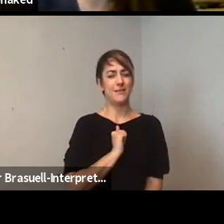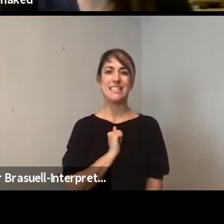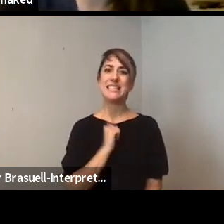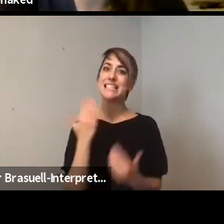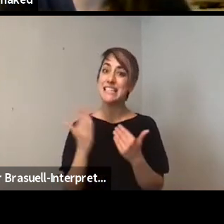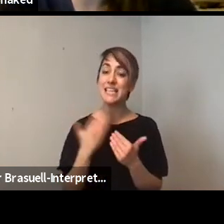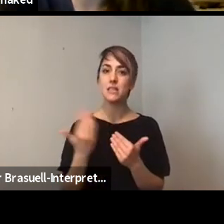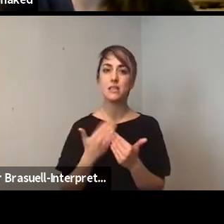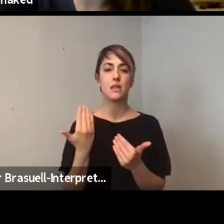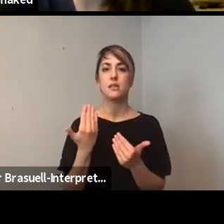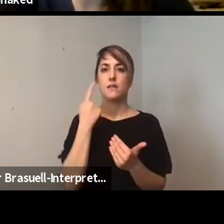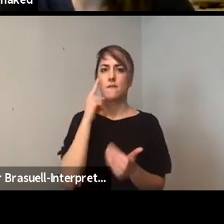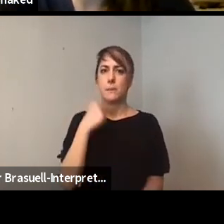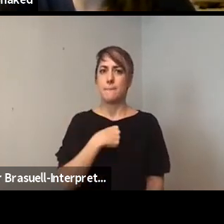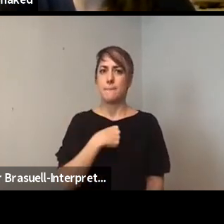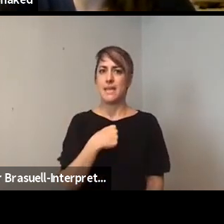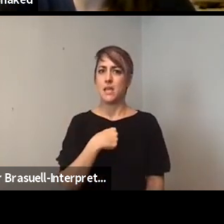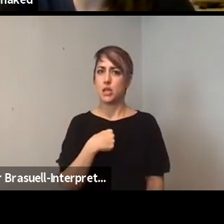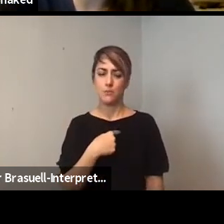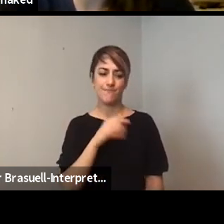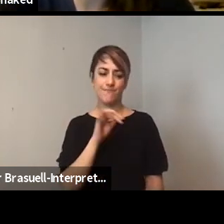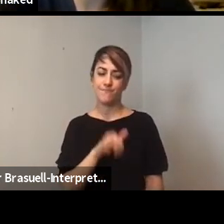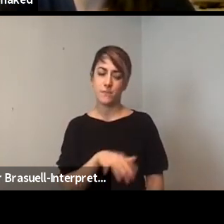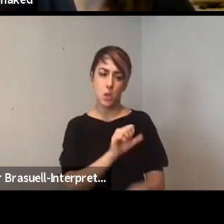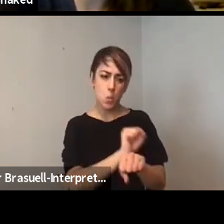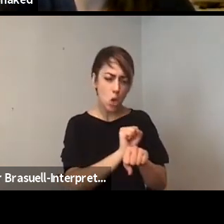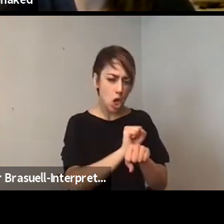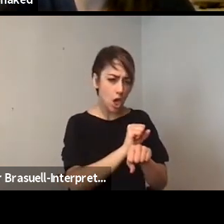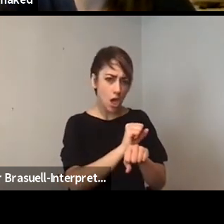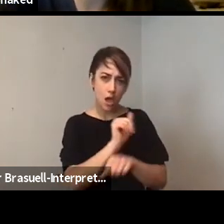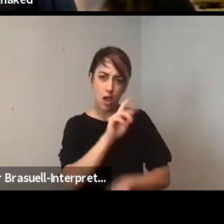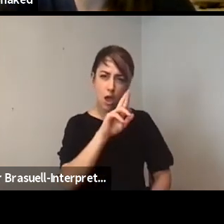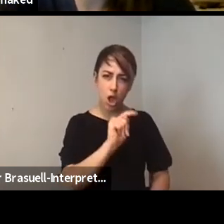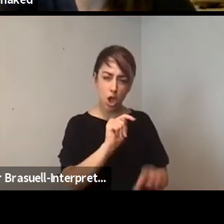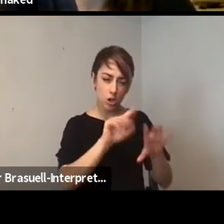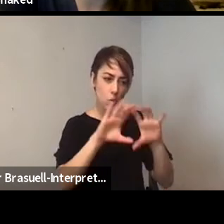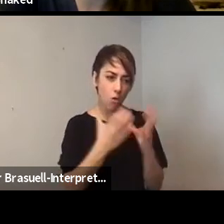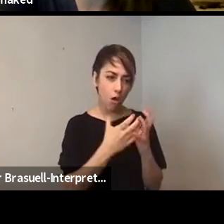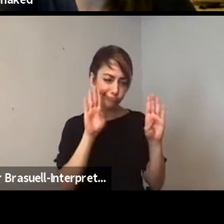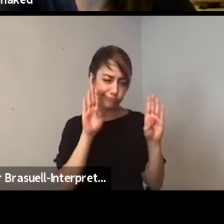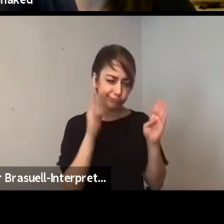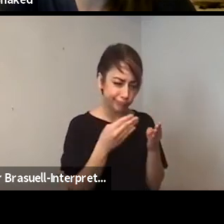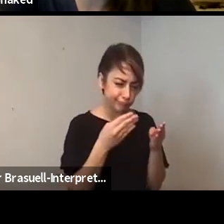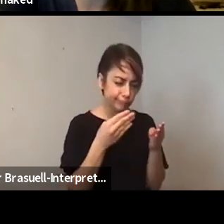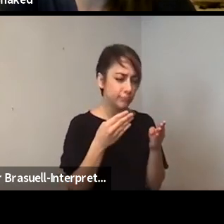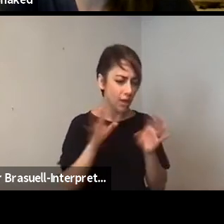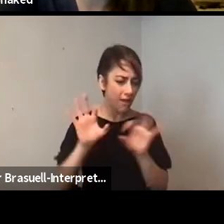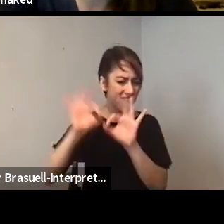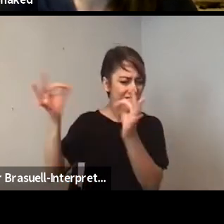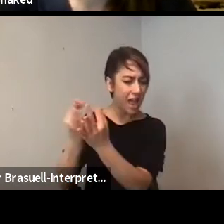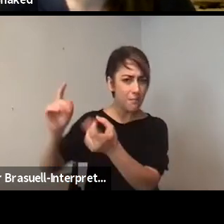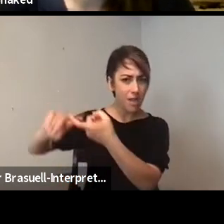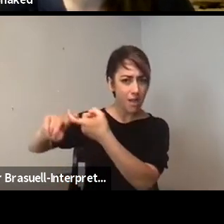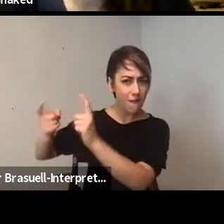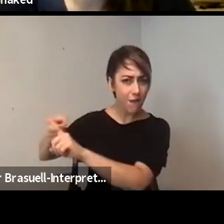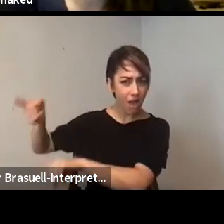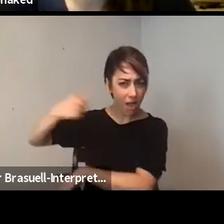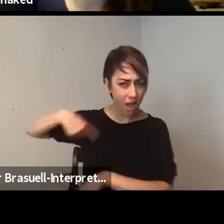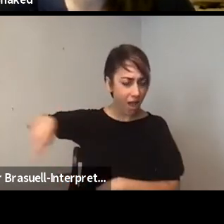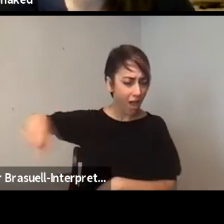into that self world and forget about family, friends, loved ones, or even my